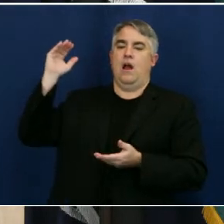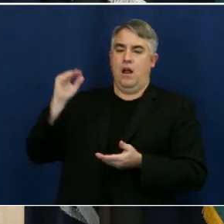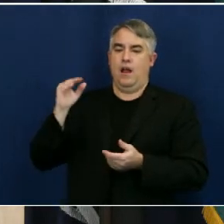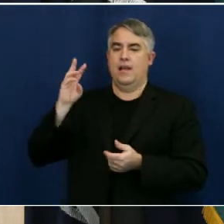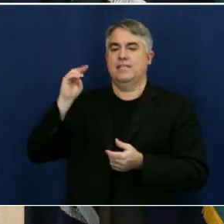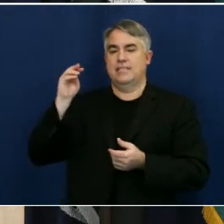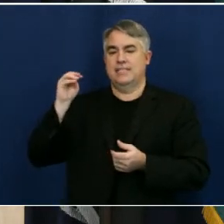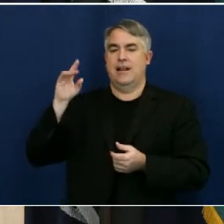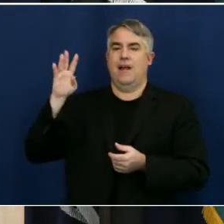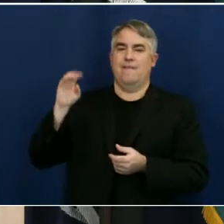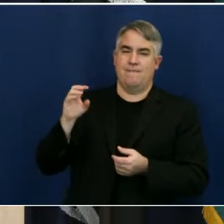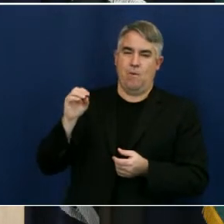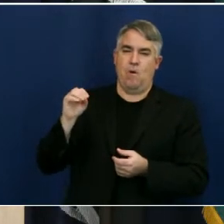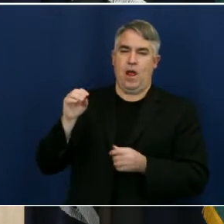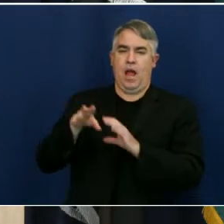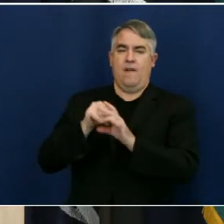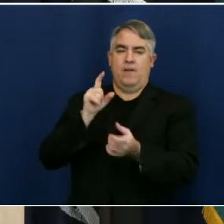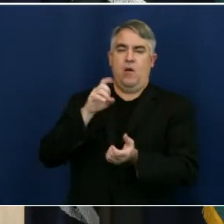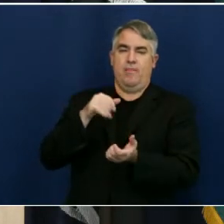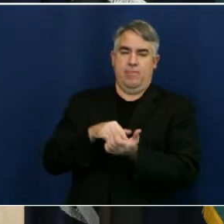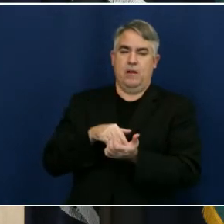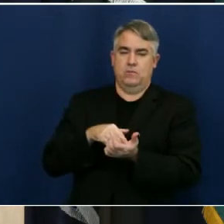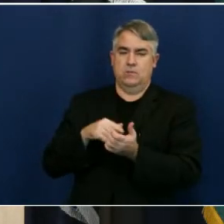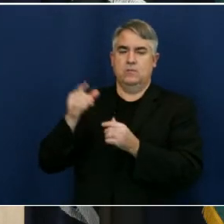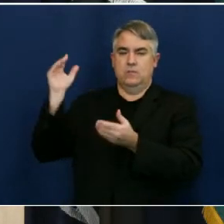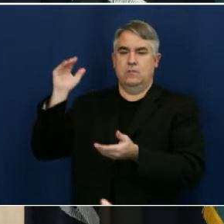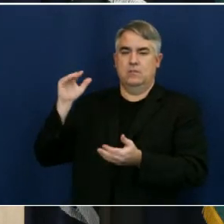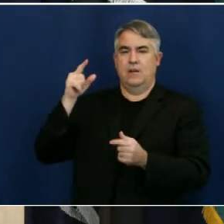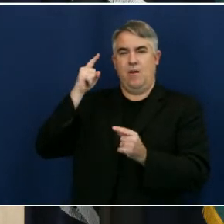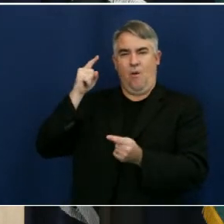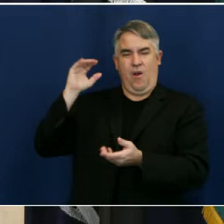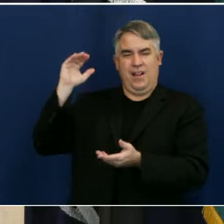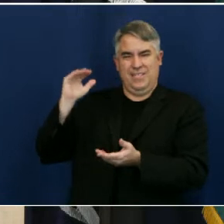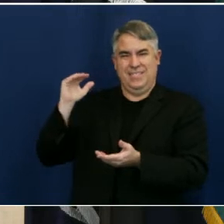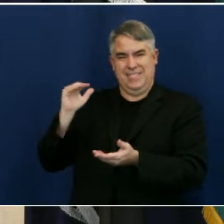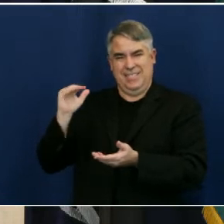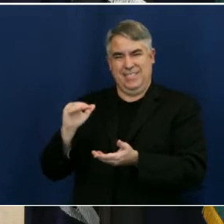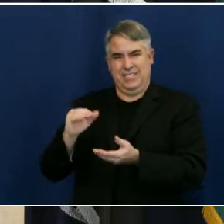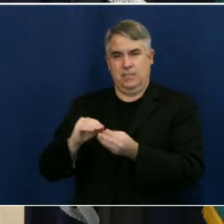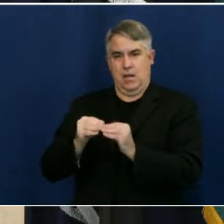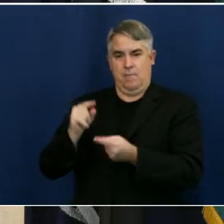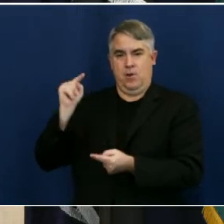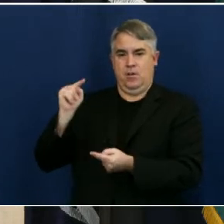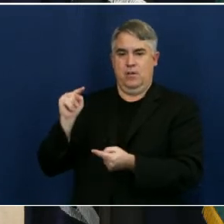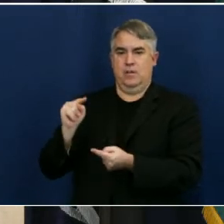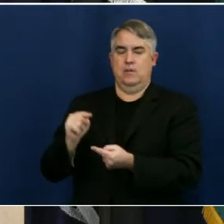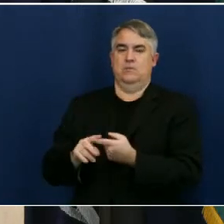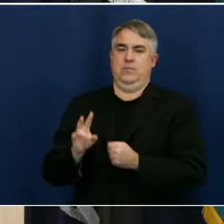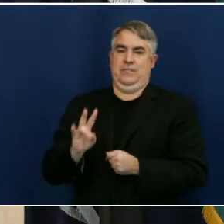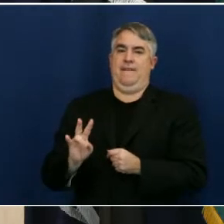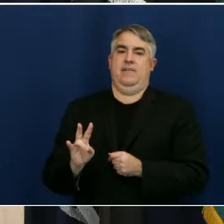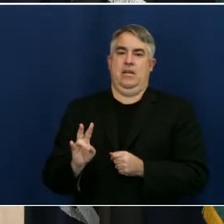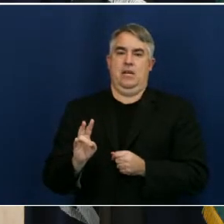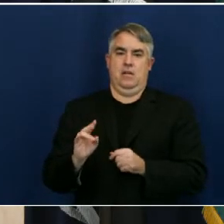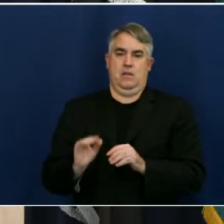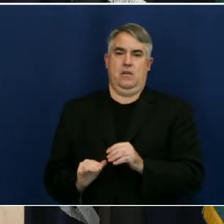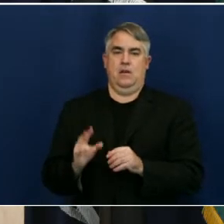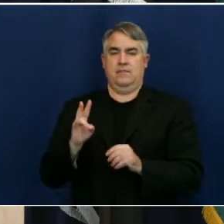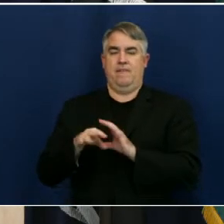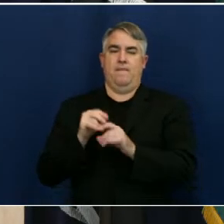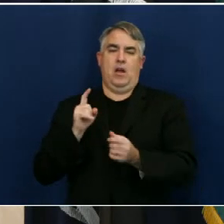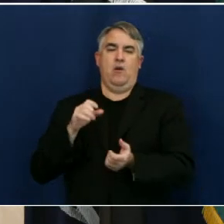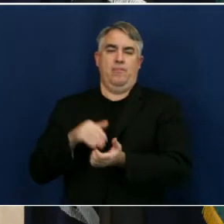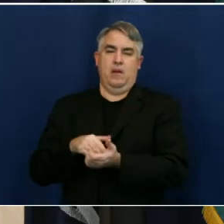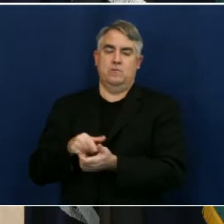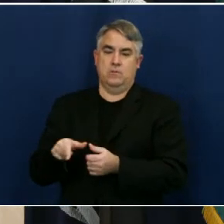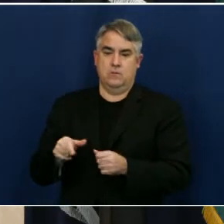continue and continue for a fair bit before we're anywhere near the range of going to a lower tier. And so we hope that